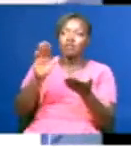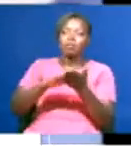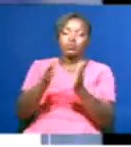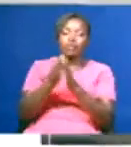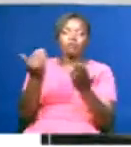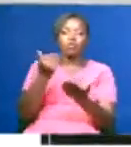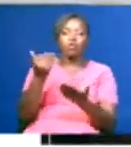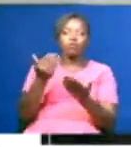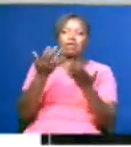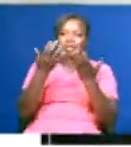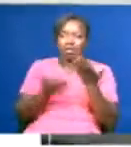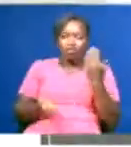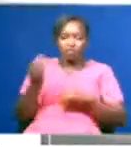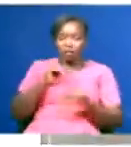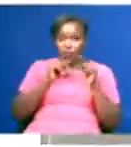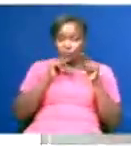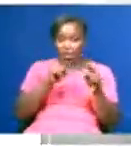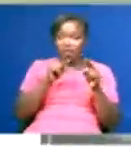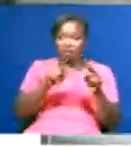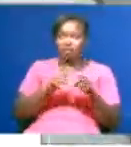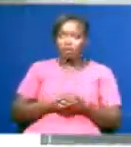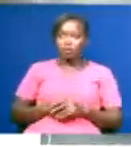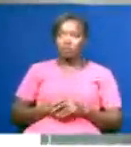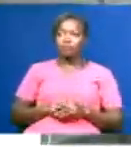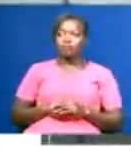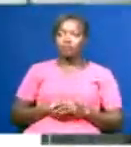overwhelming corruption allegations. Timothy Kipnusu for Sunday Express.